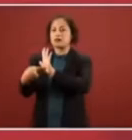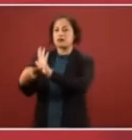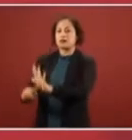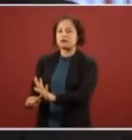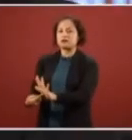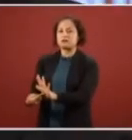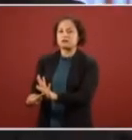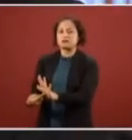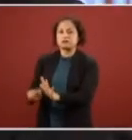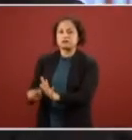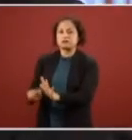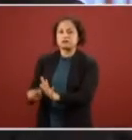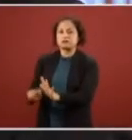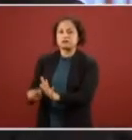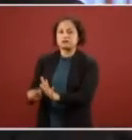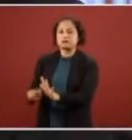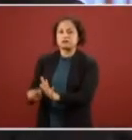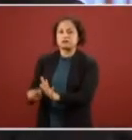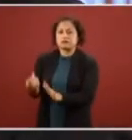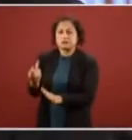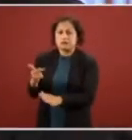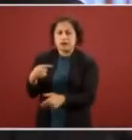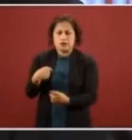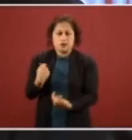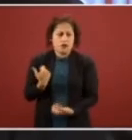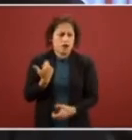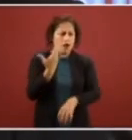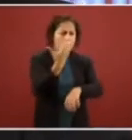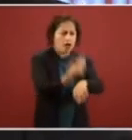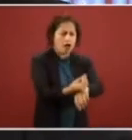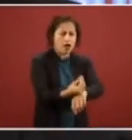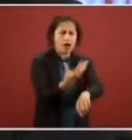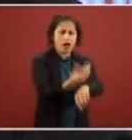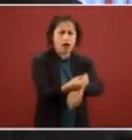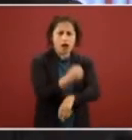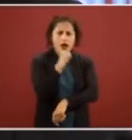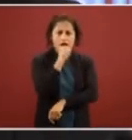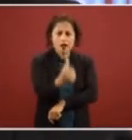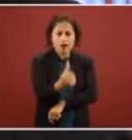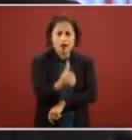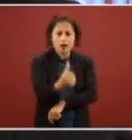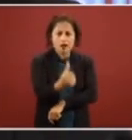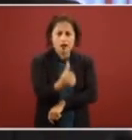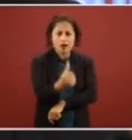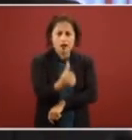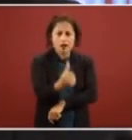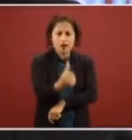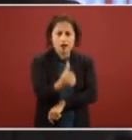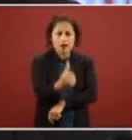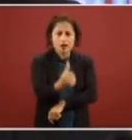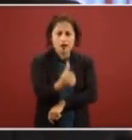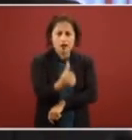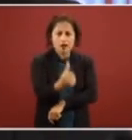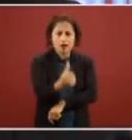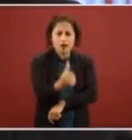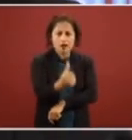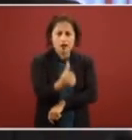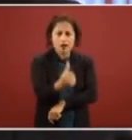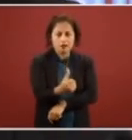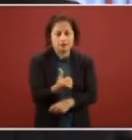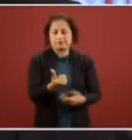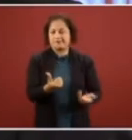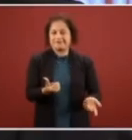transform la realidad that reality de injusticias y de opresión of injustices and